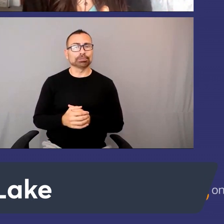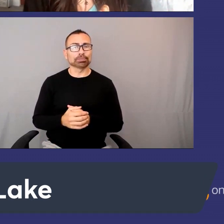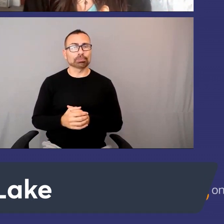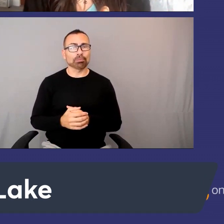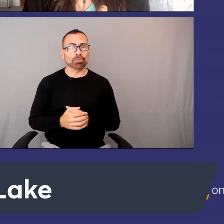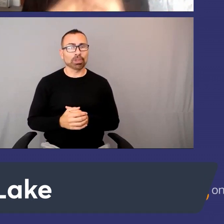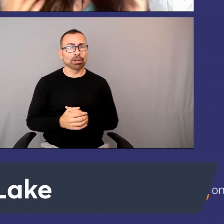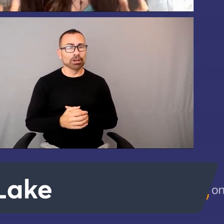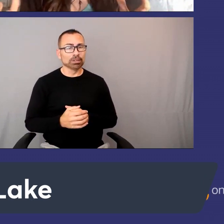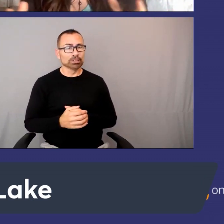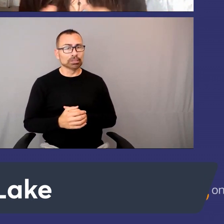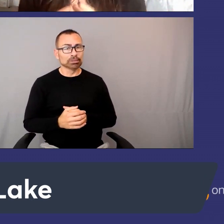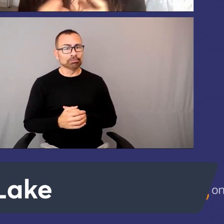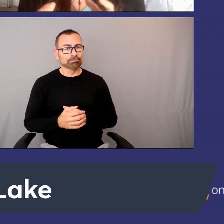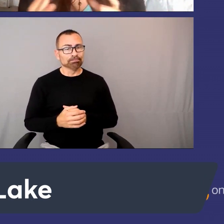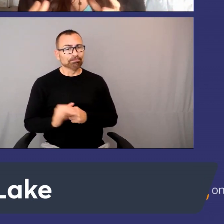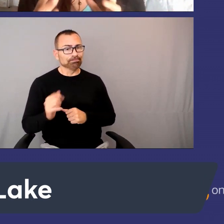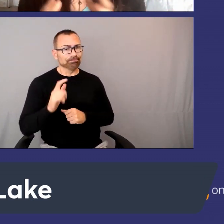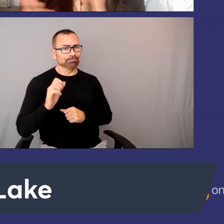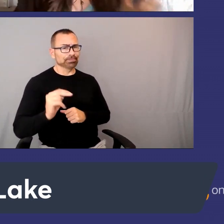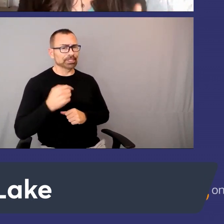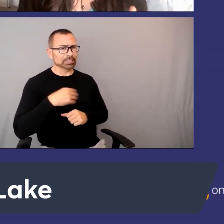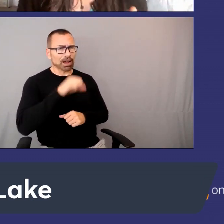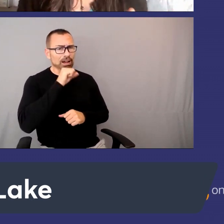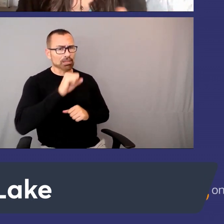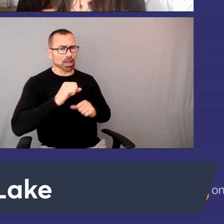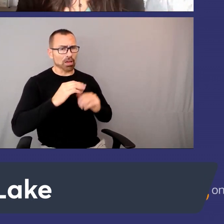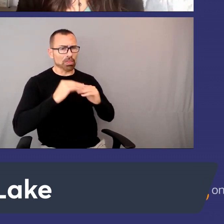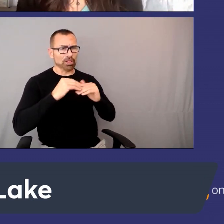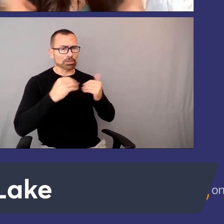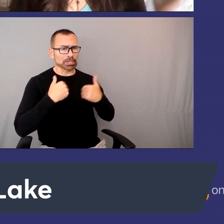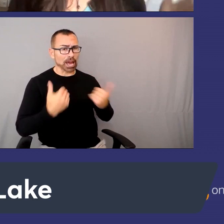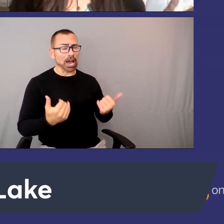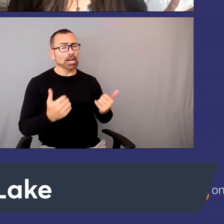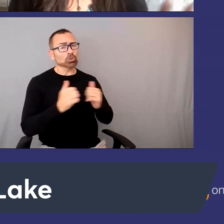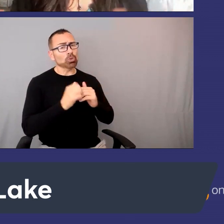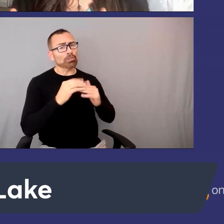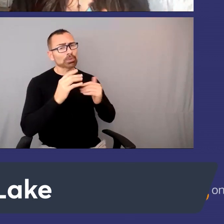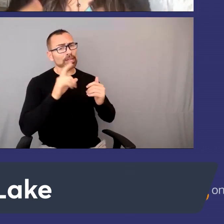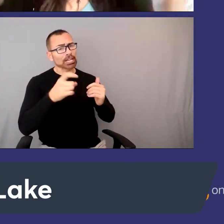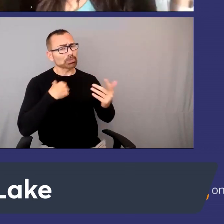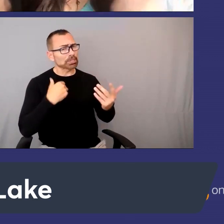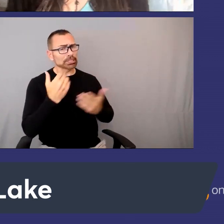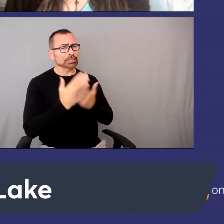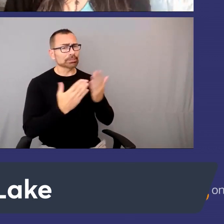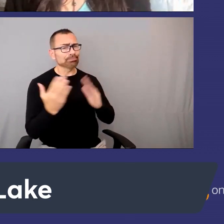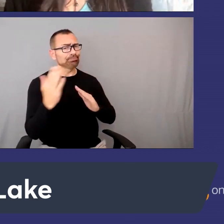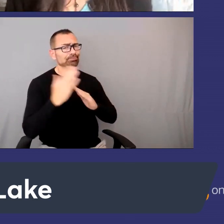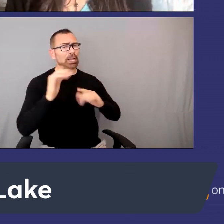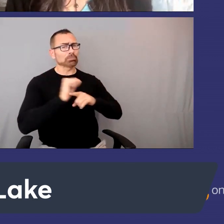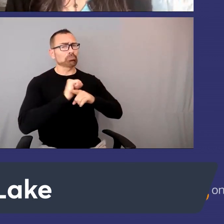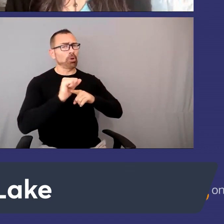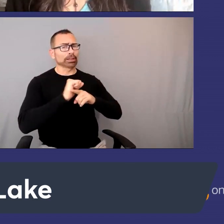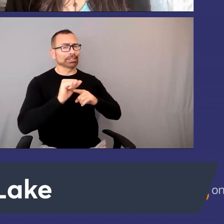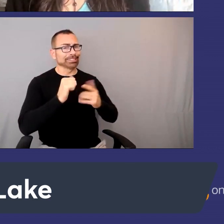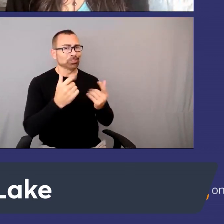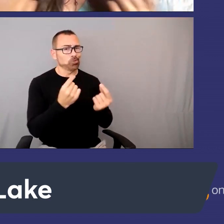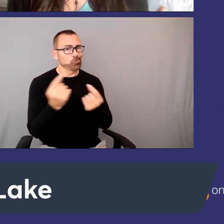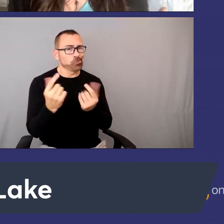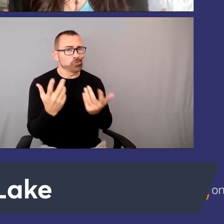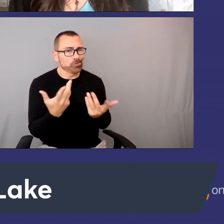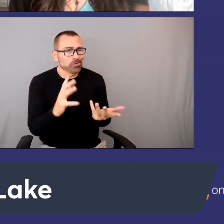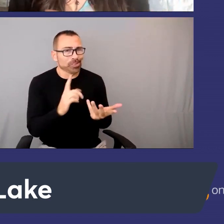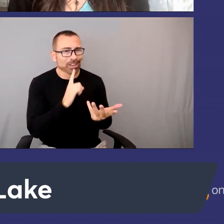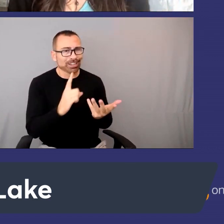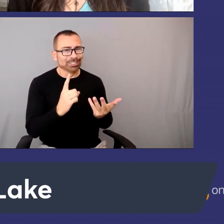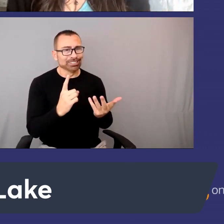has. And I know with flexibility, there still has to be some best practices with any service, right? I mean, we're SAs, we love asking about best practices. So